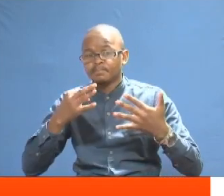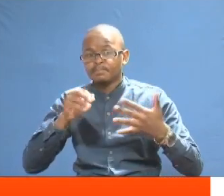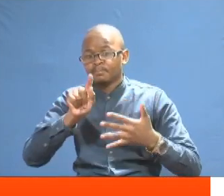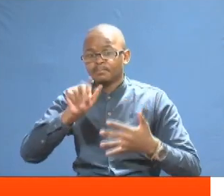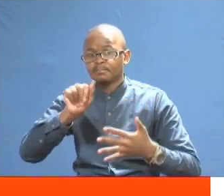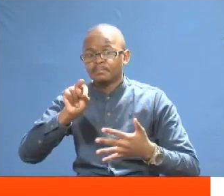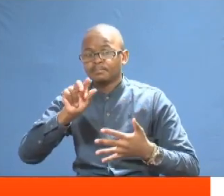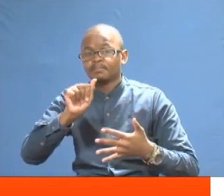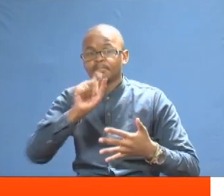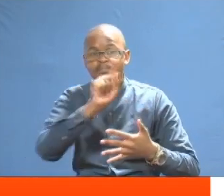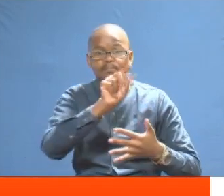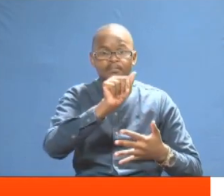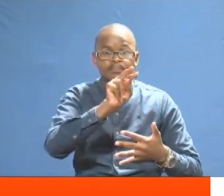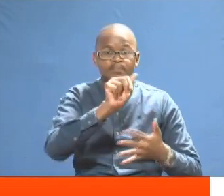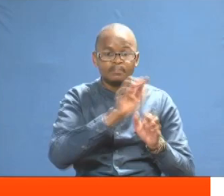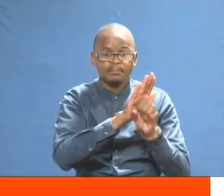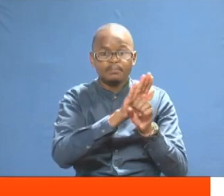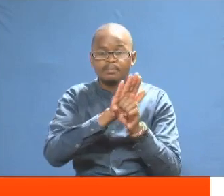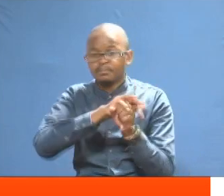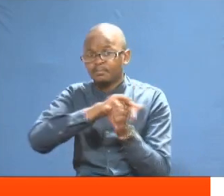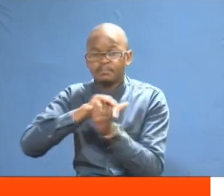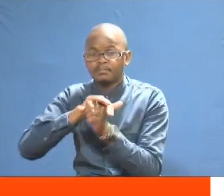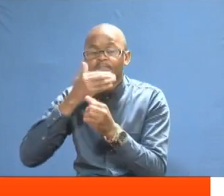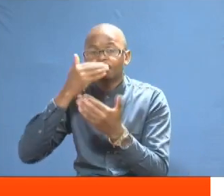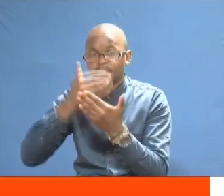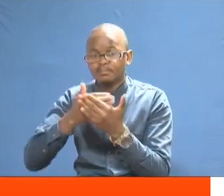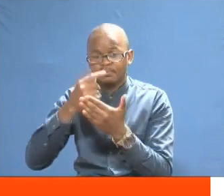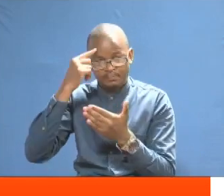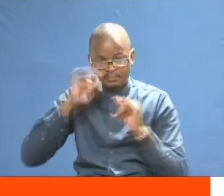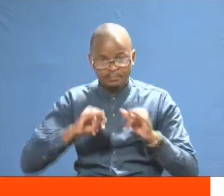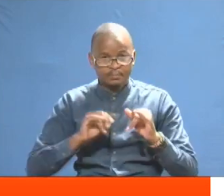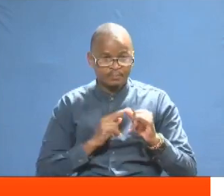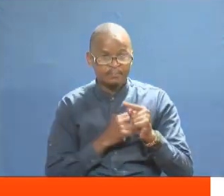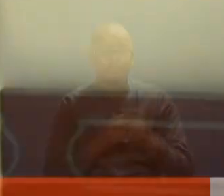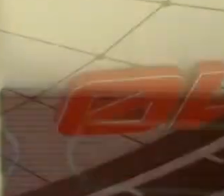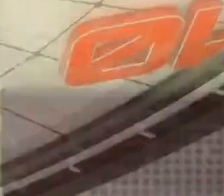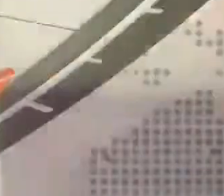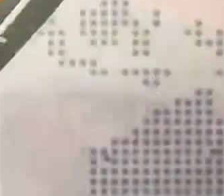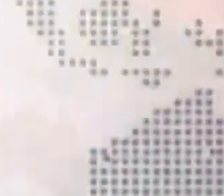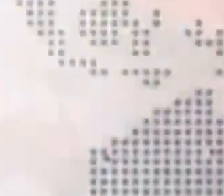Tanga Tanga and Kieleweke push and pull. Thank you for staying tuned.